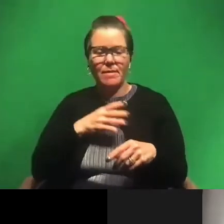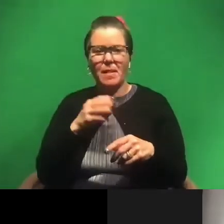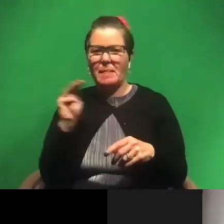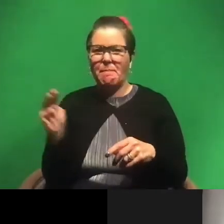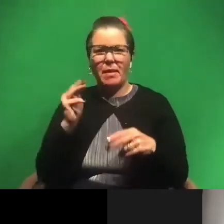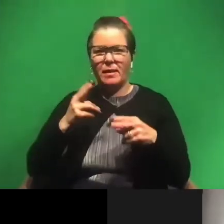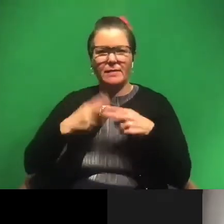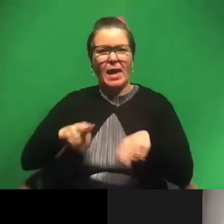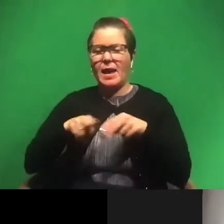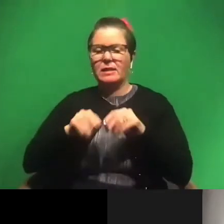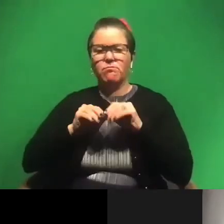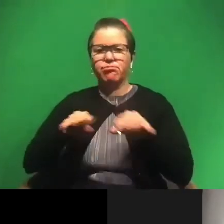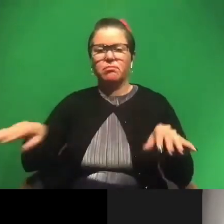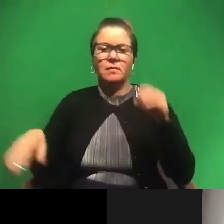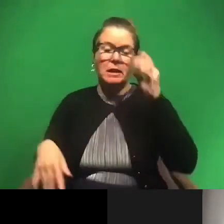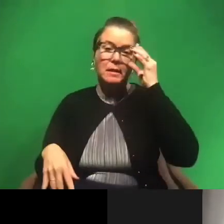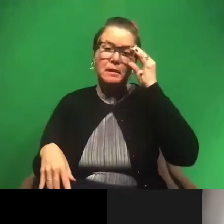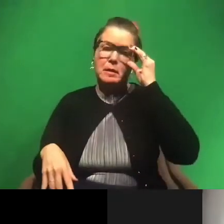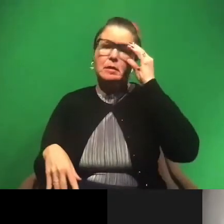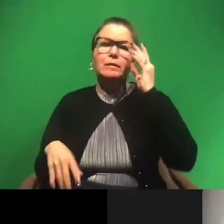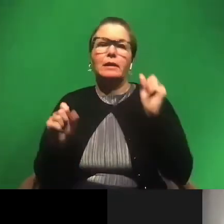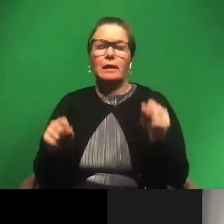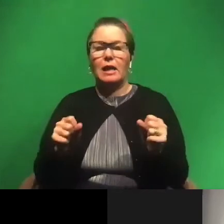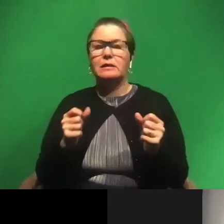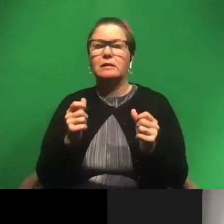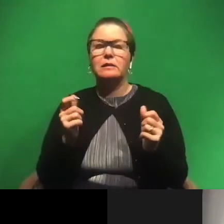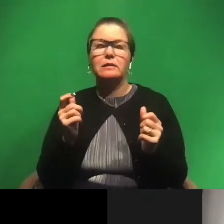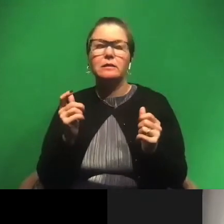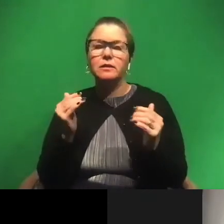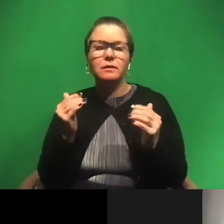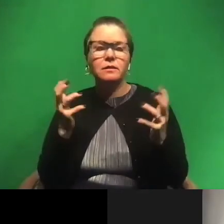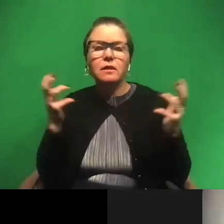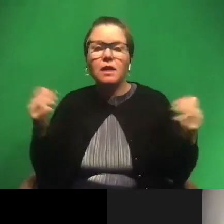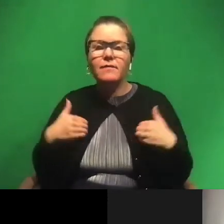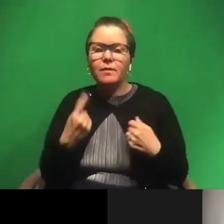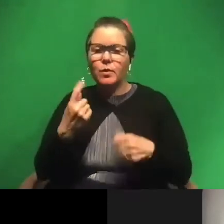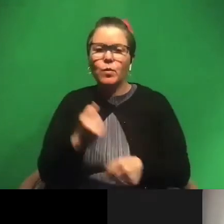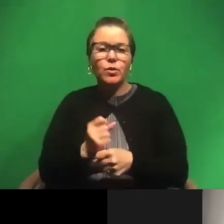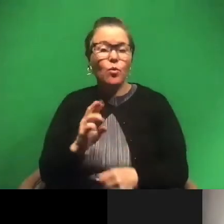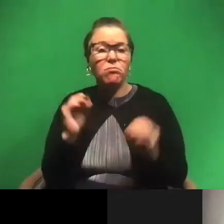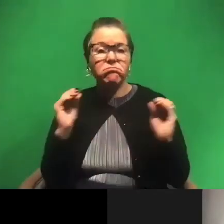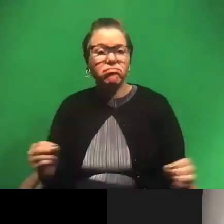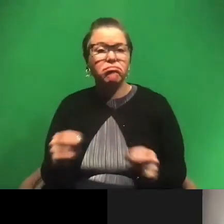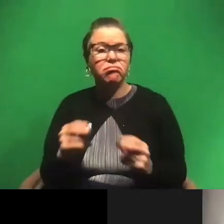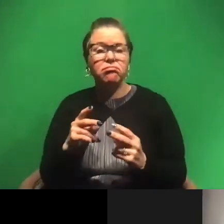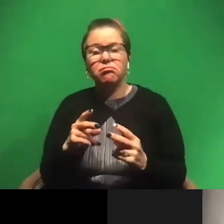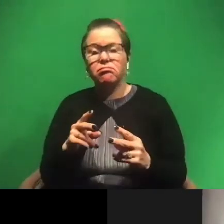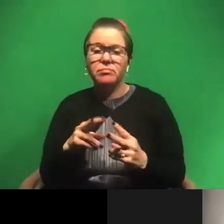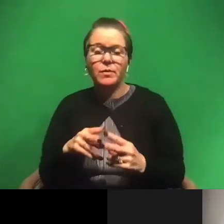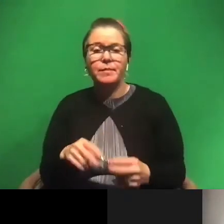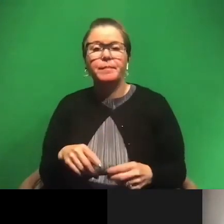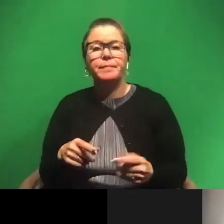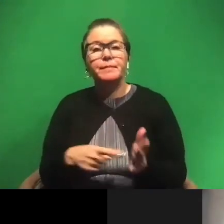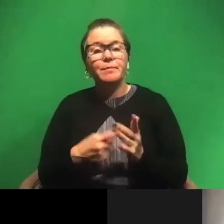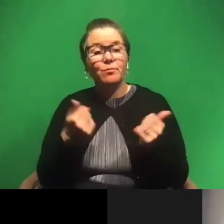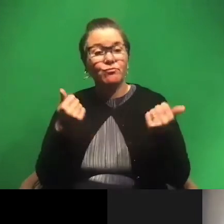think. And so we can get a ton of animals in a year, or we can get none. Sometimes we try to spawn the animals and we